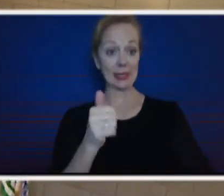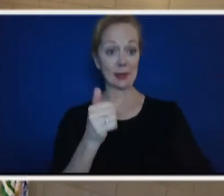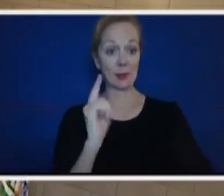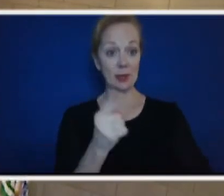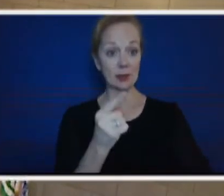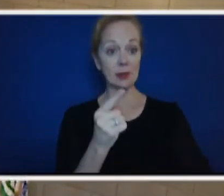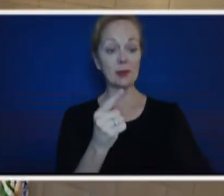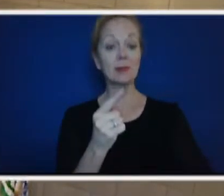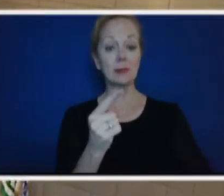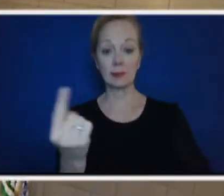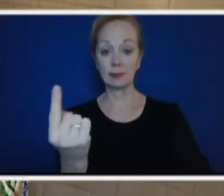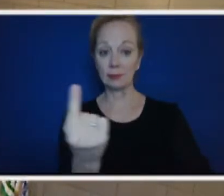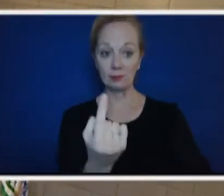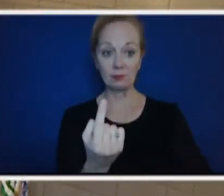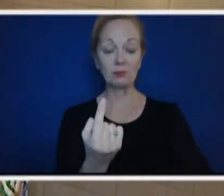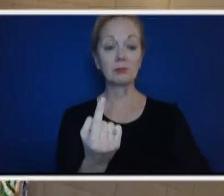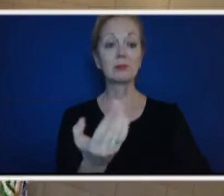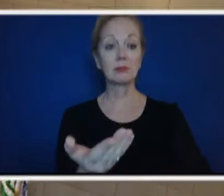at the lectern.